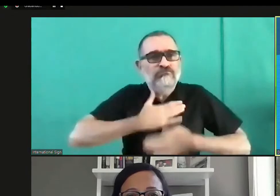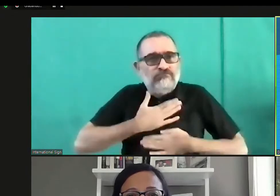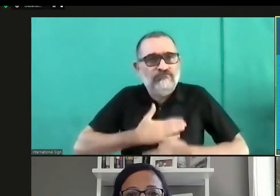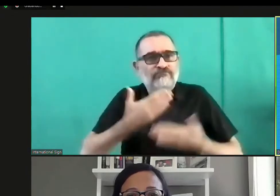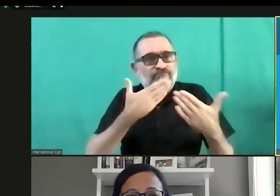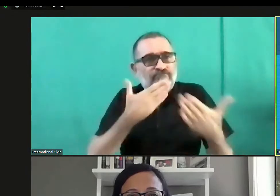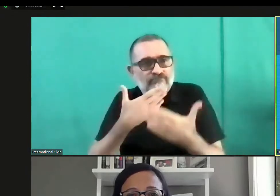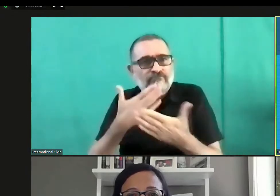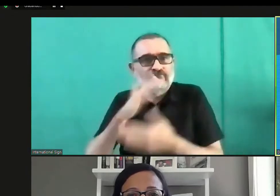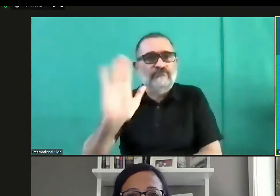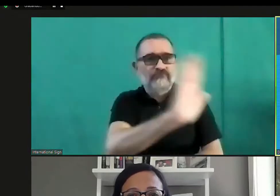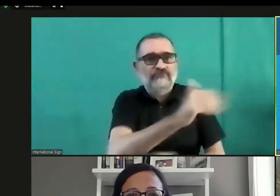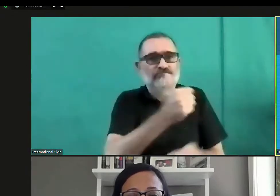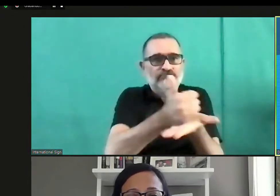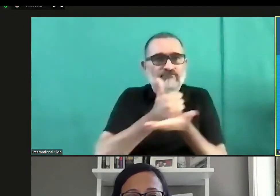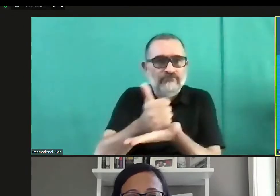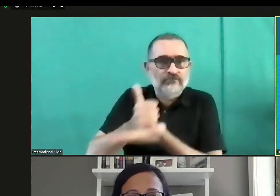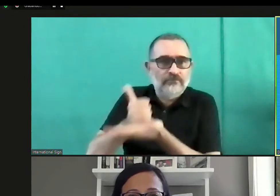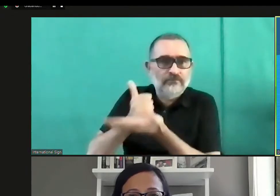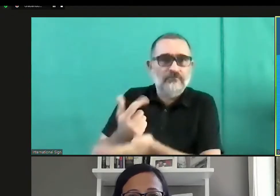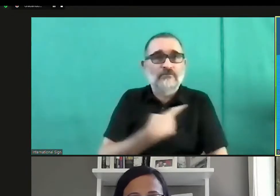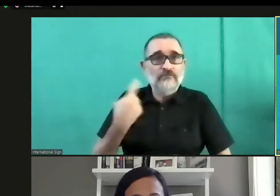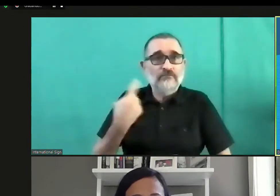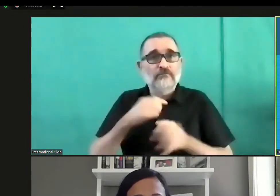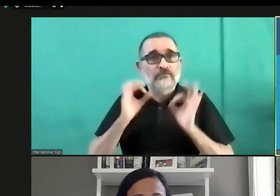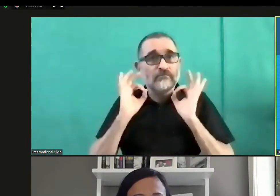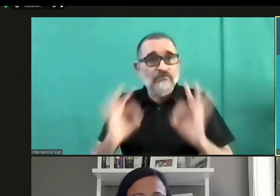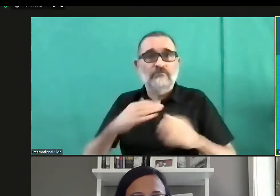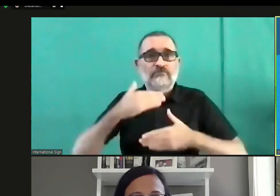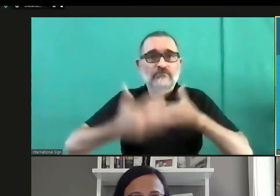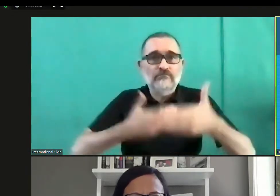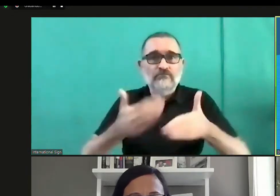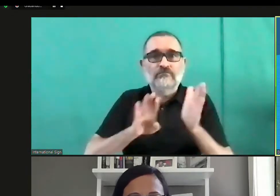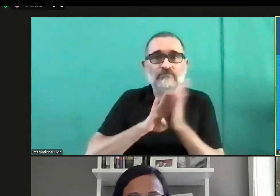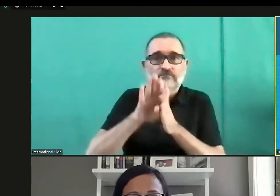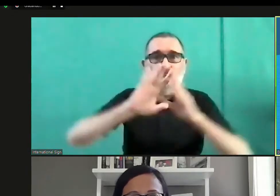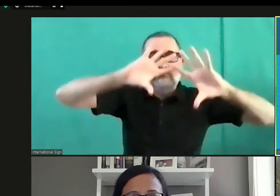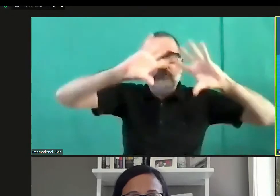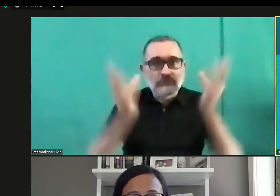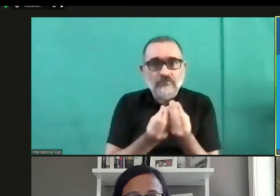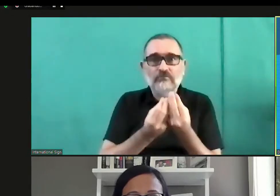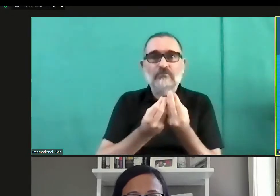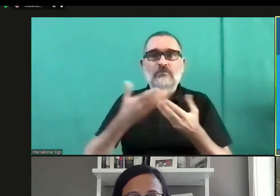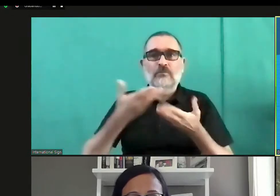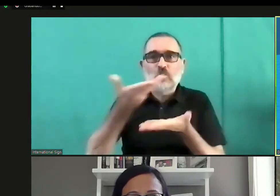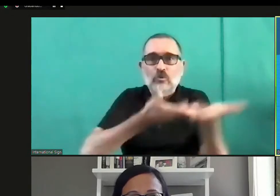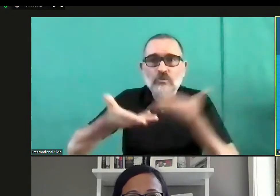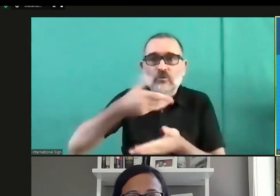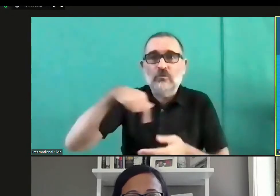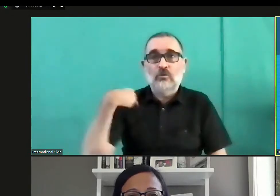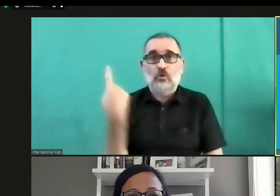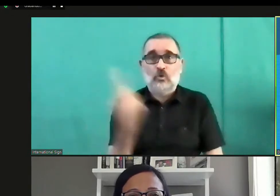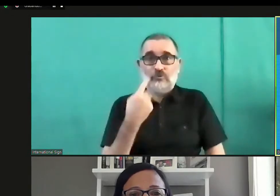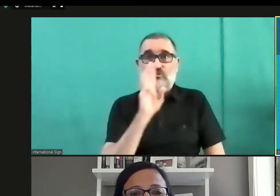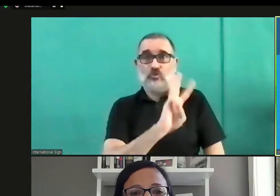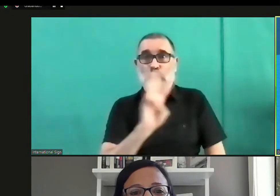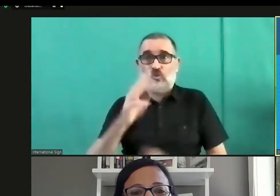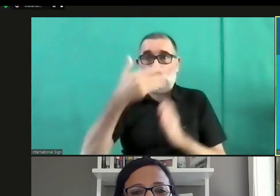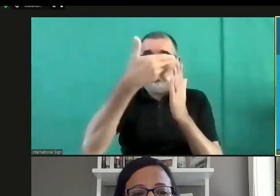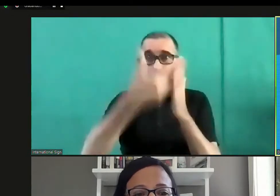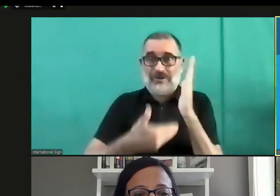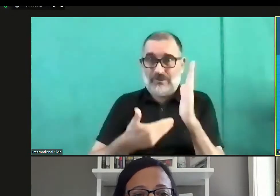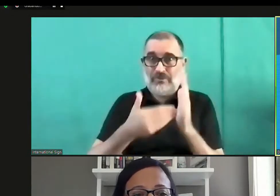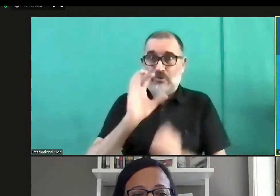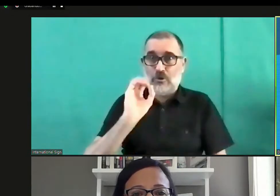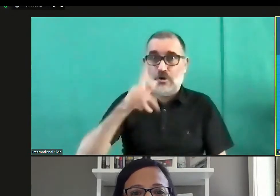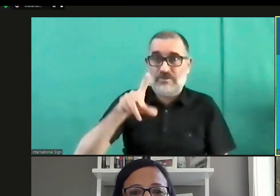So thank you very much for all your contributions. Thank you for all the participants. And for those who are able to answer us yet, please write to us at PAHO. We try to answer your